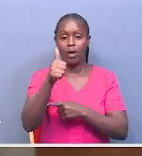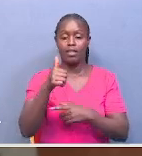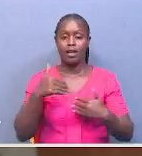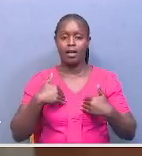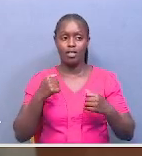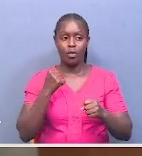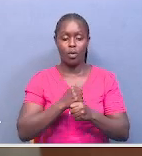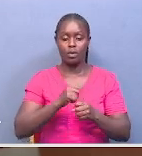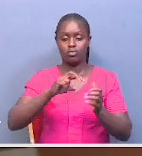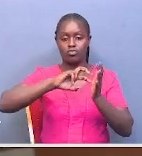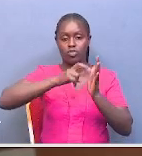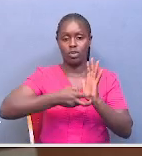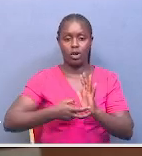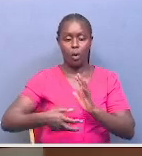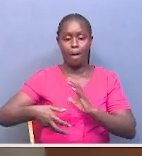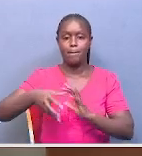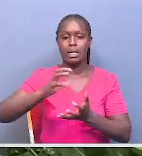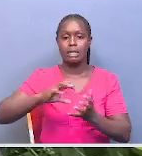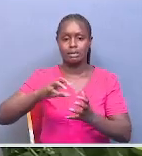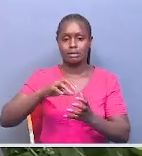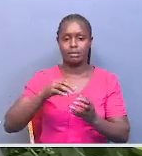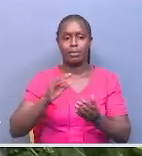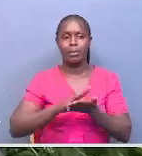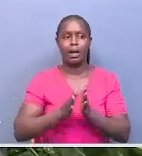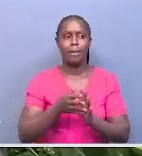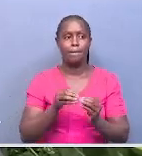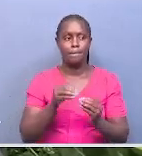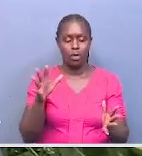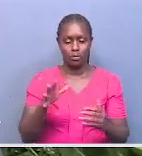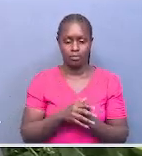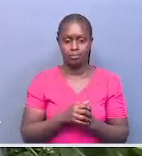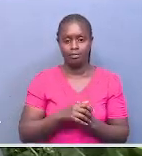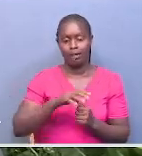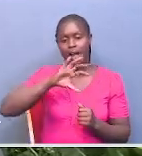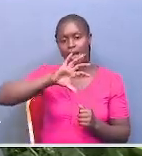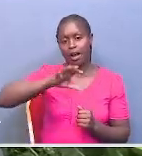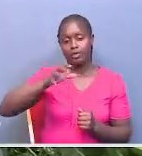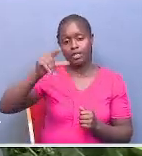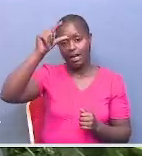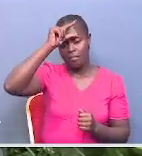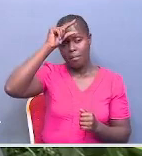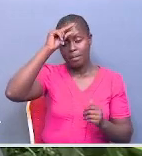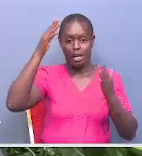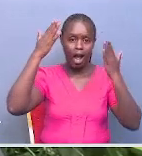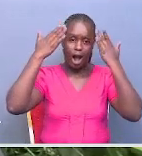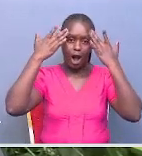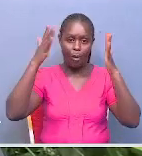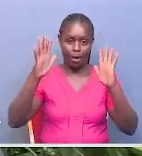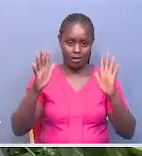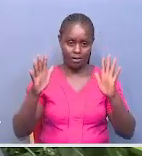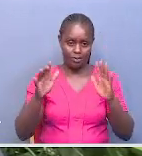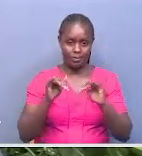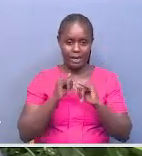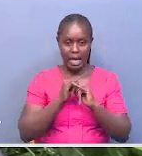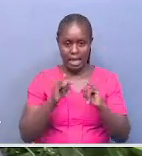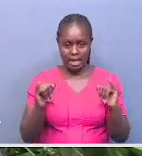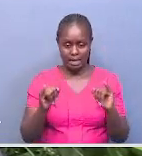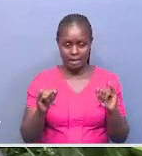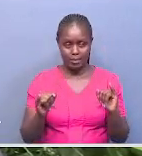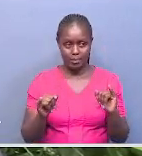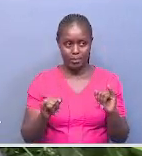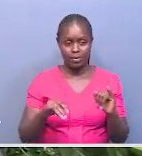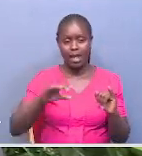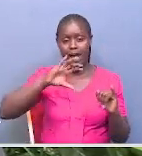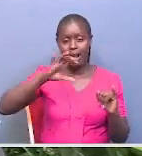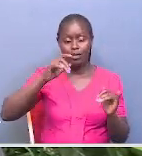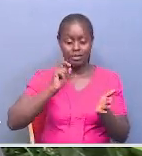on contract complicates the matter further. The county government is very much aware. The county secretary